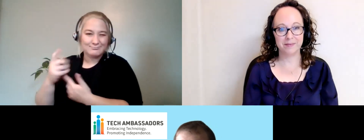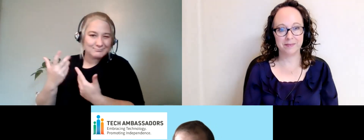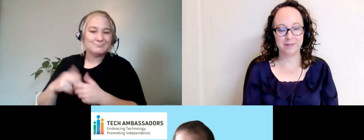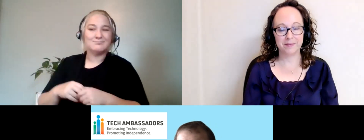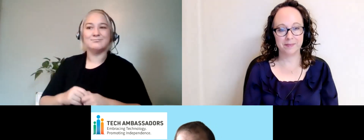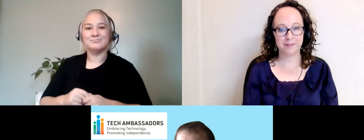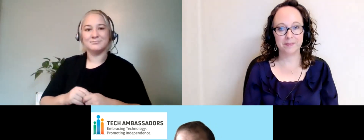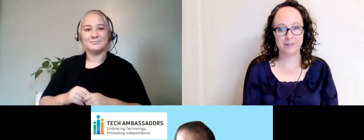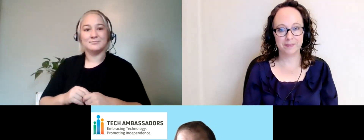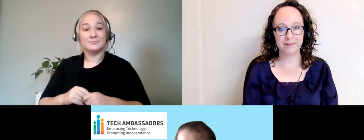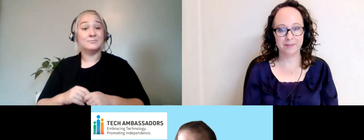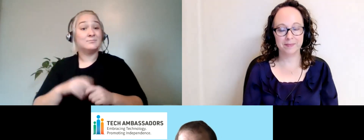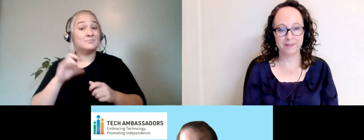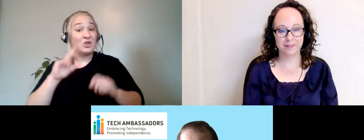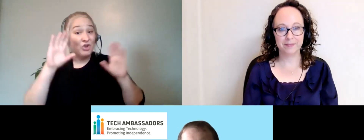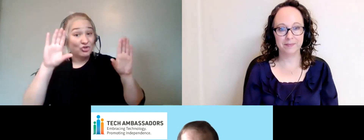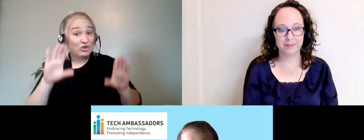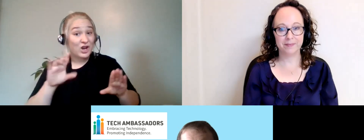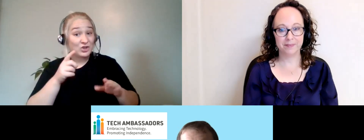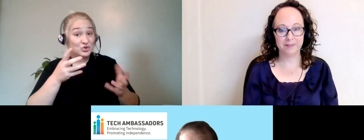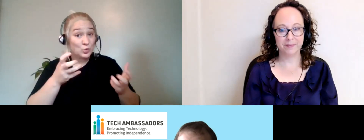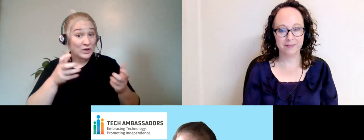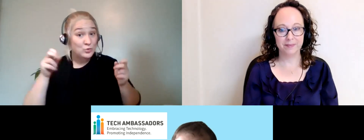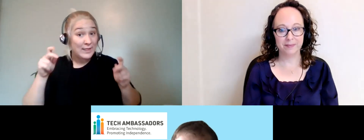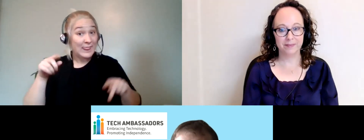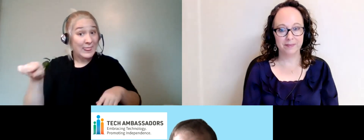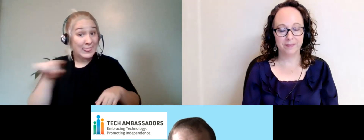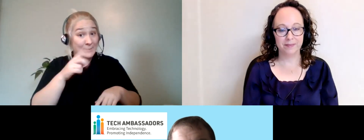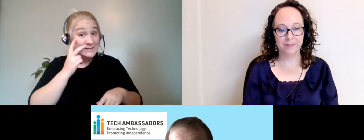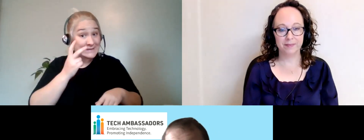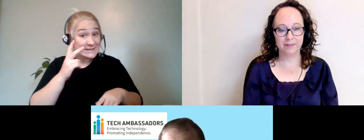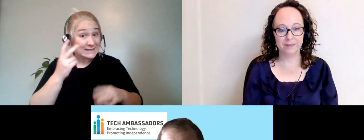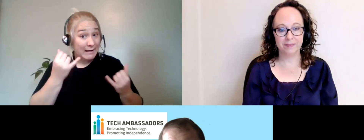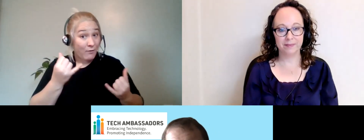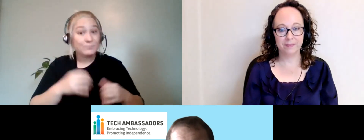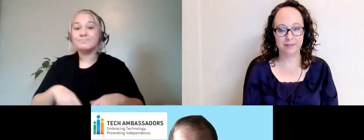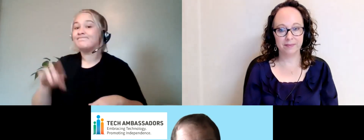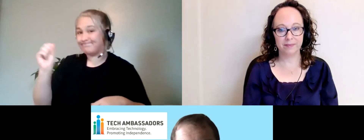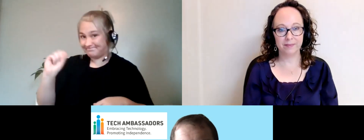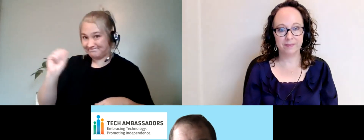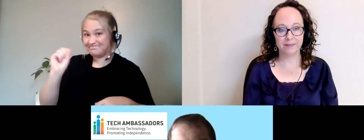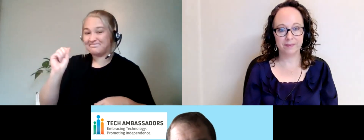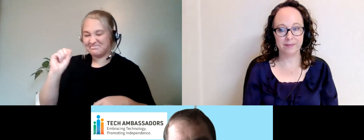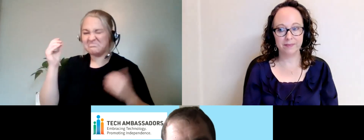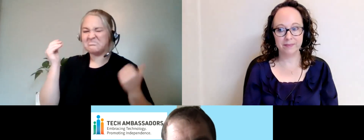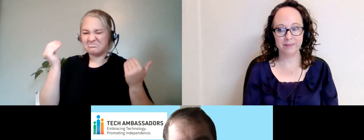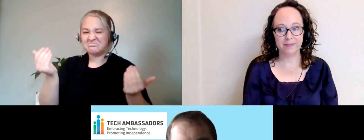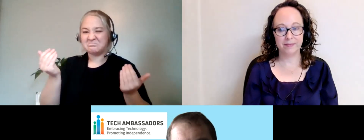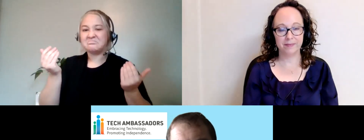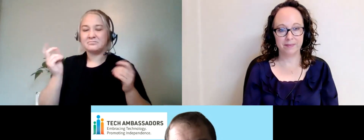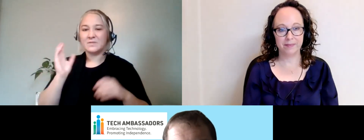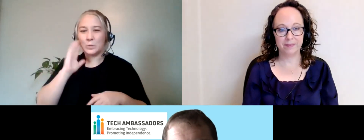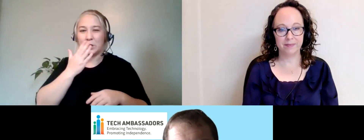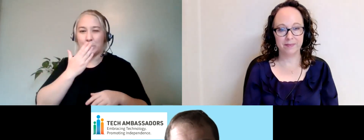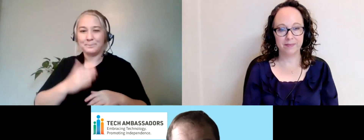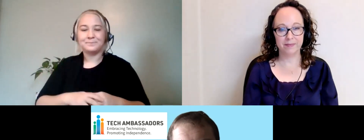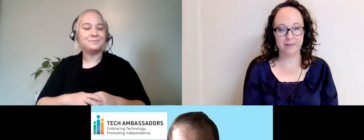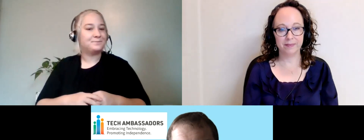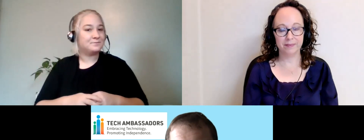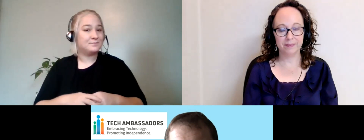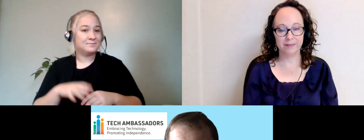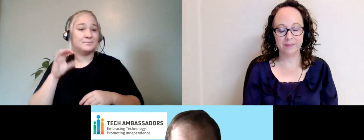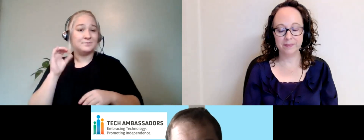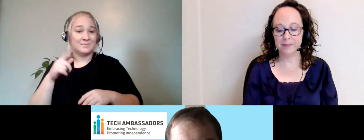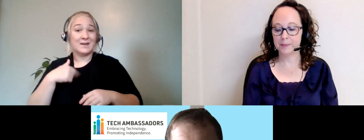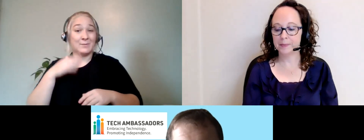All right, great. Or How about you want to let them GH. see this now? Yeah, that Perfect. would be good. All right, I'm going to share our